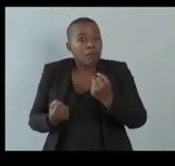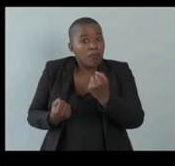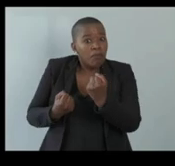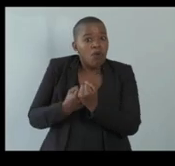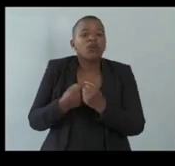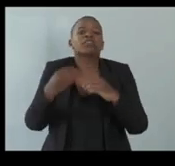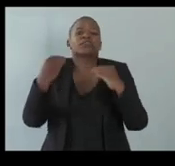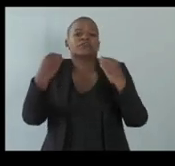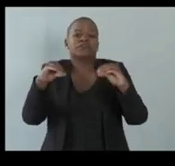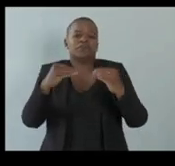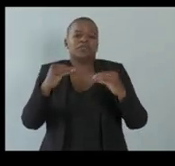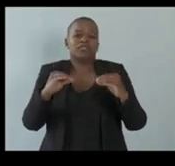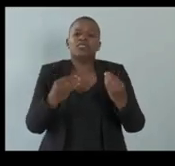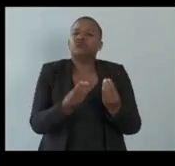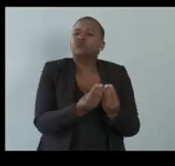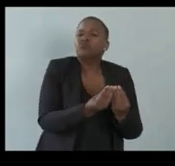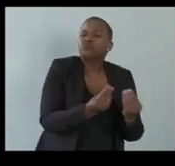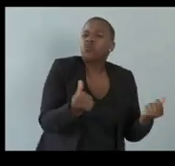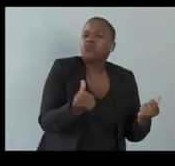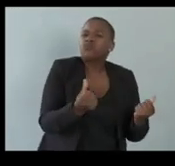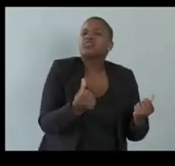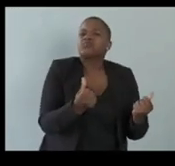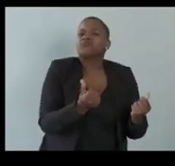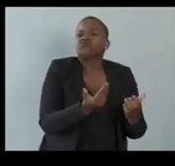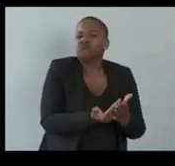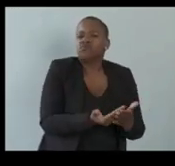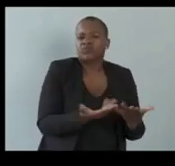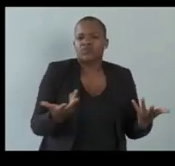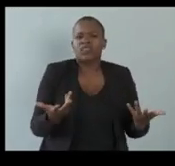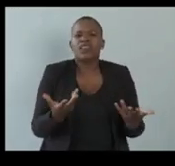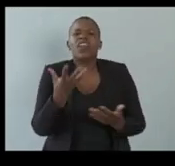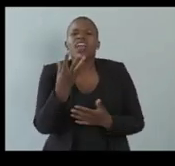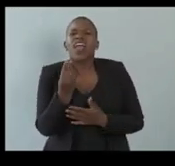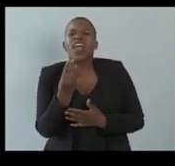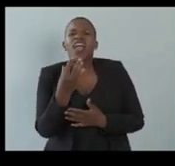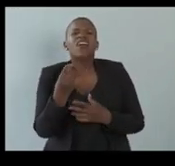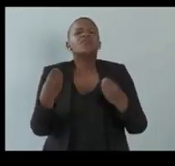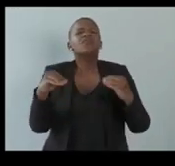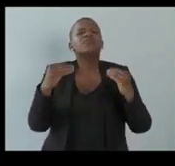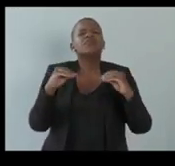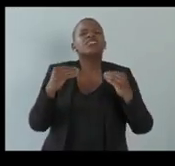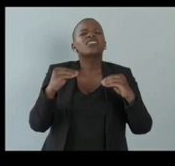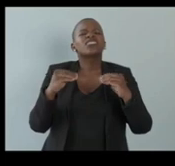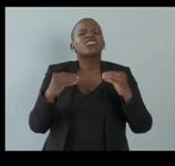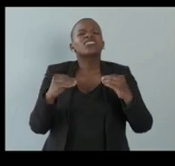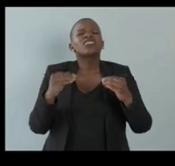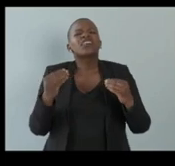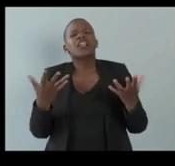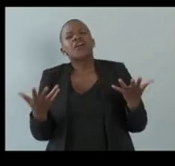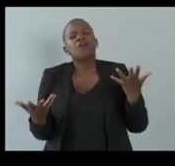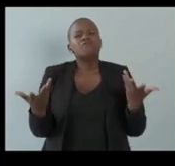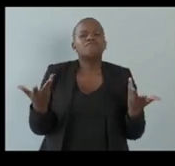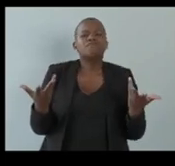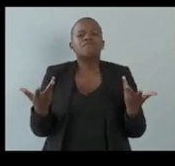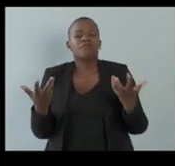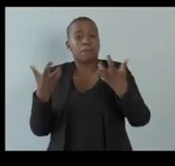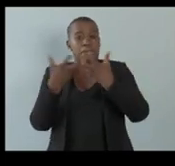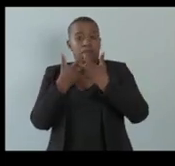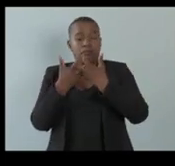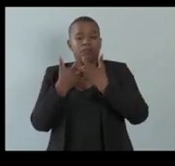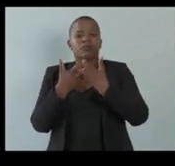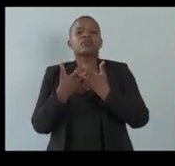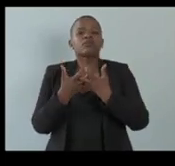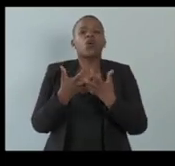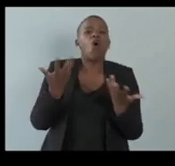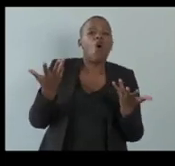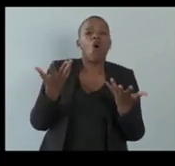Solutions, which I will refer to as the ATM business going forward, on a like-for-like basis, we achieved a revenue growth of